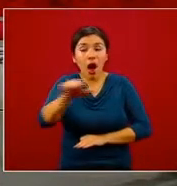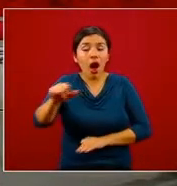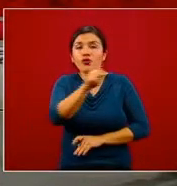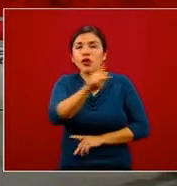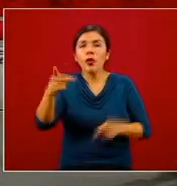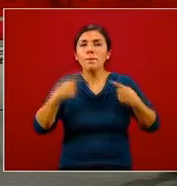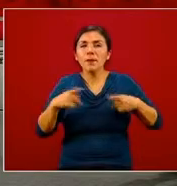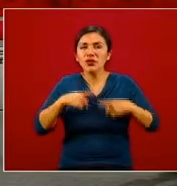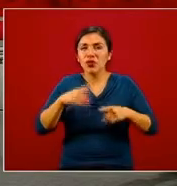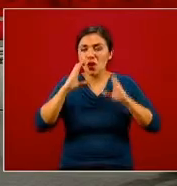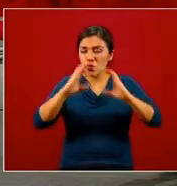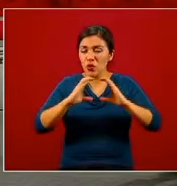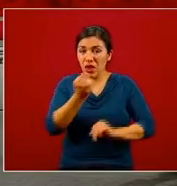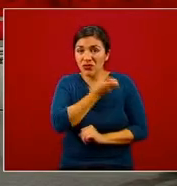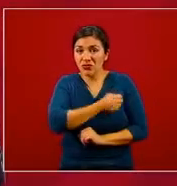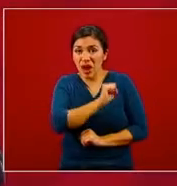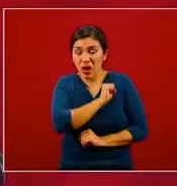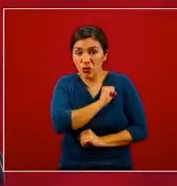Cortés is the director.